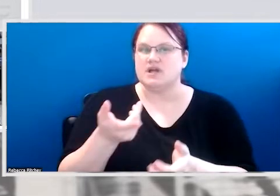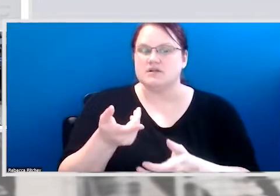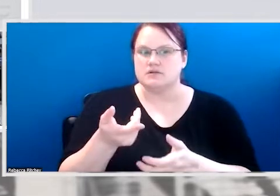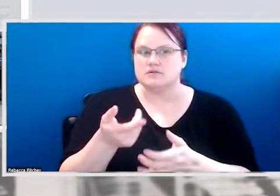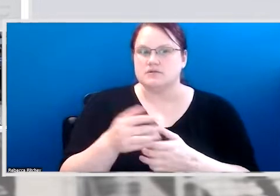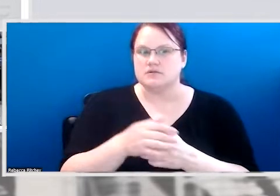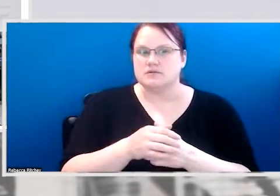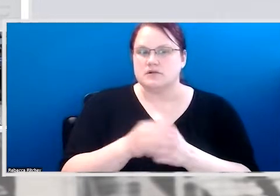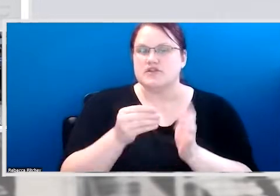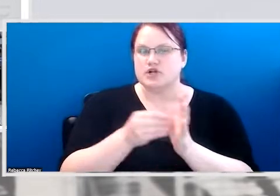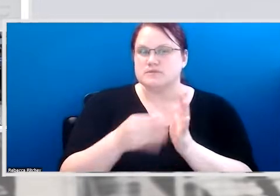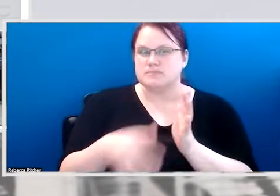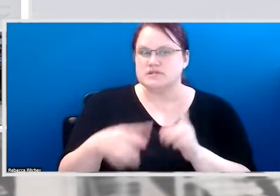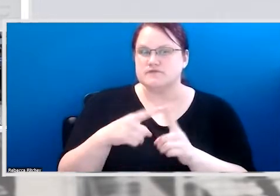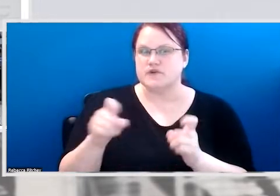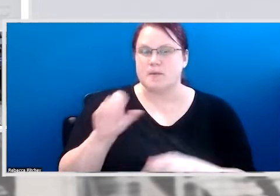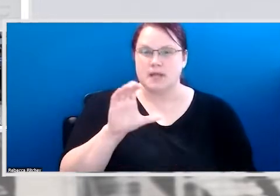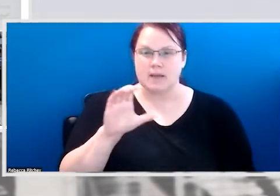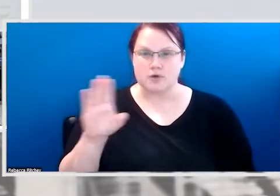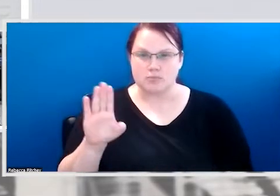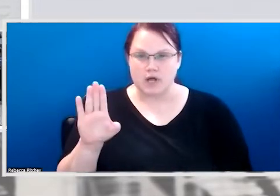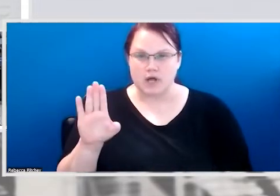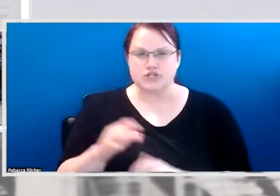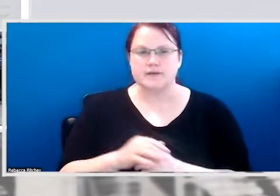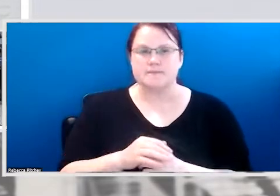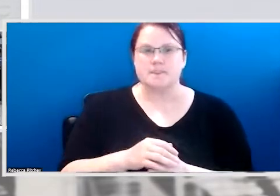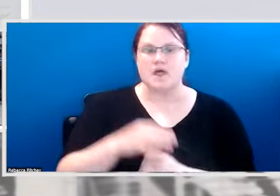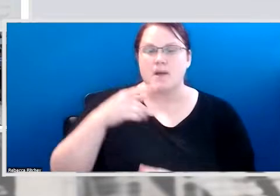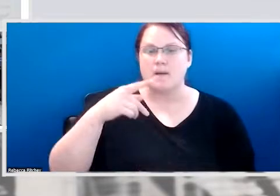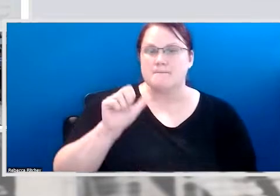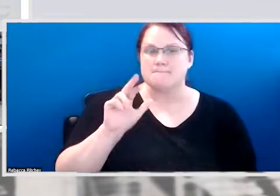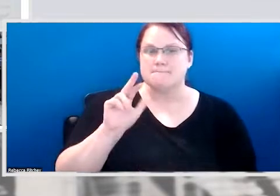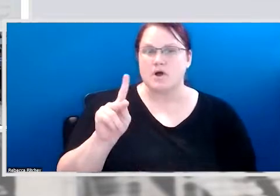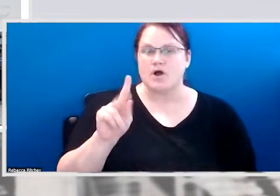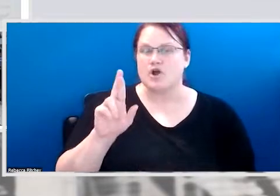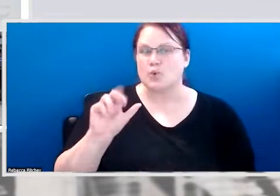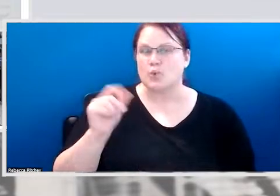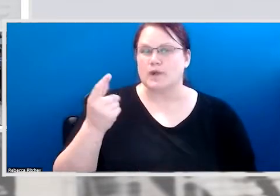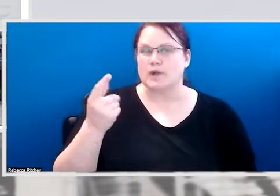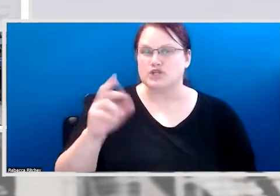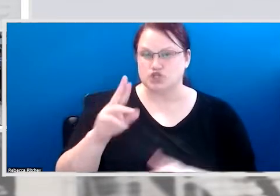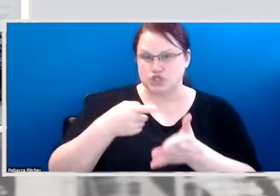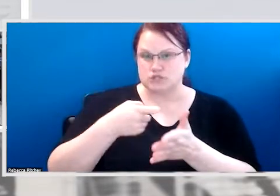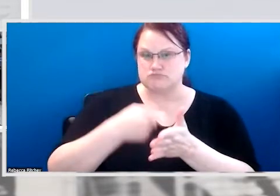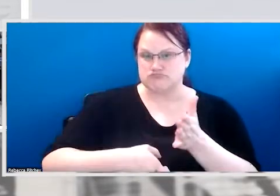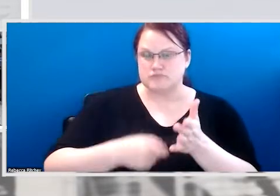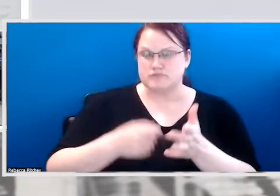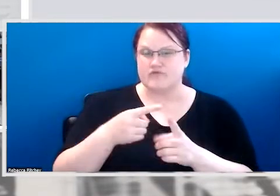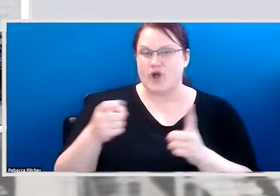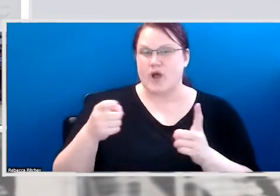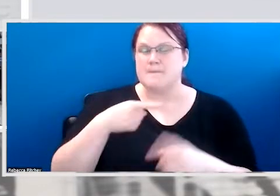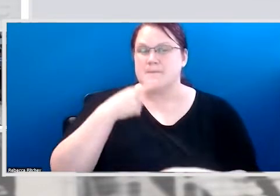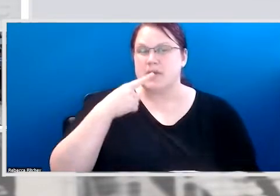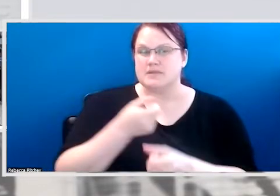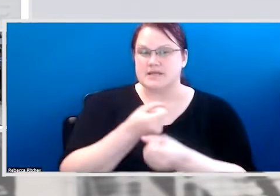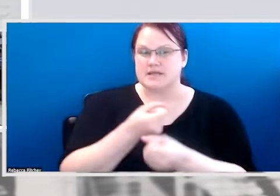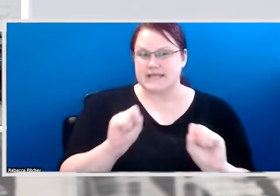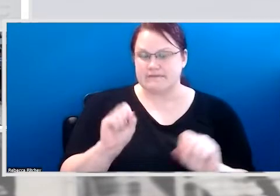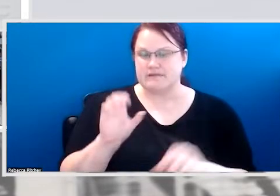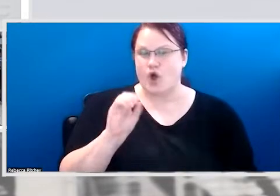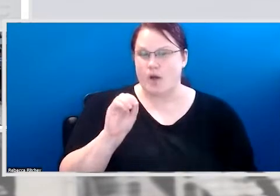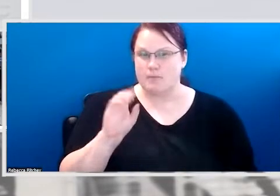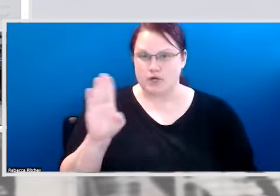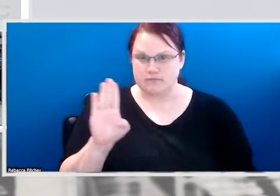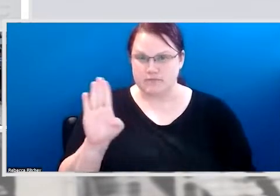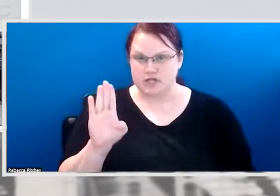come out of the capital budget. For our parks programs, the rangers, their salaries come out of public safety and the operating budget. The